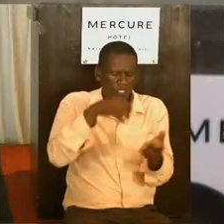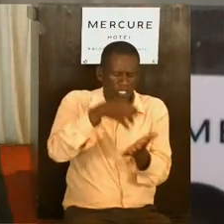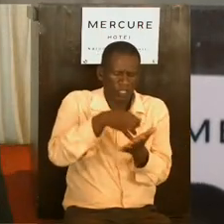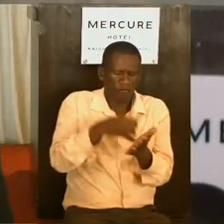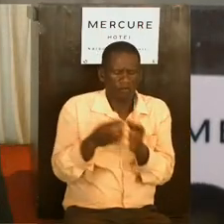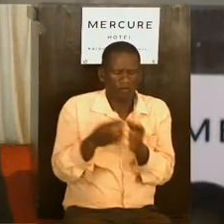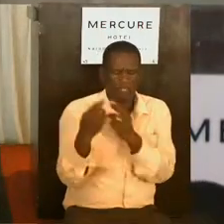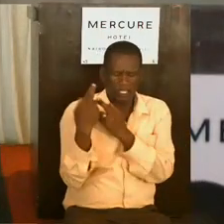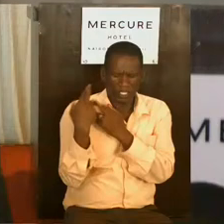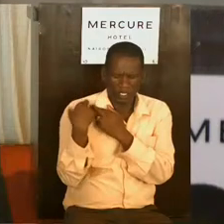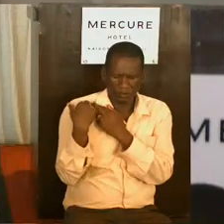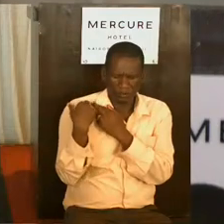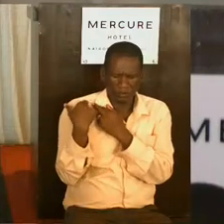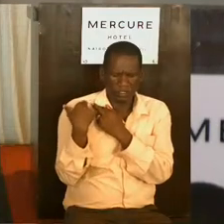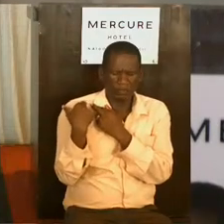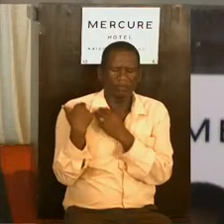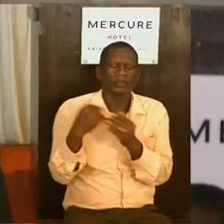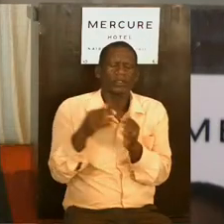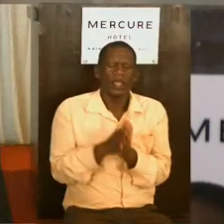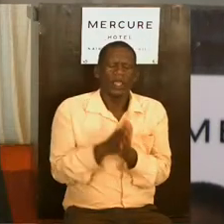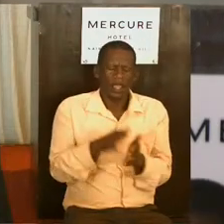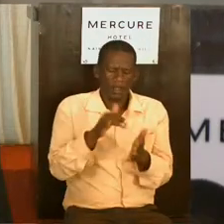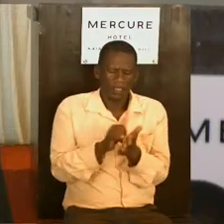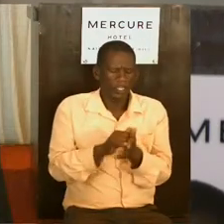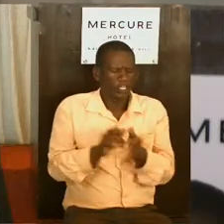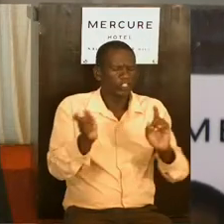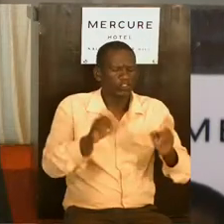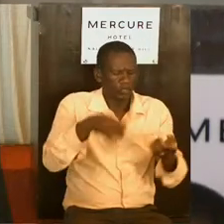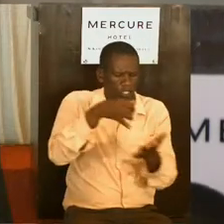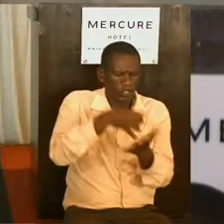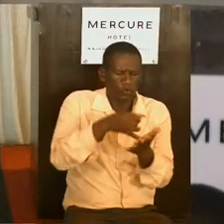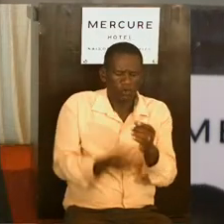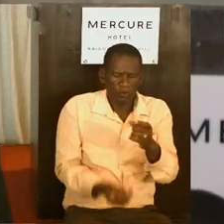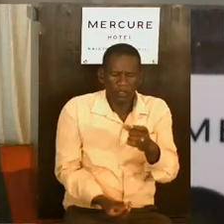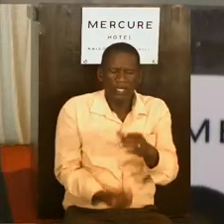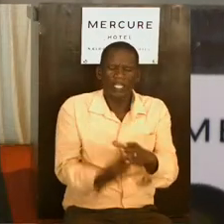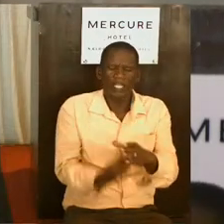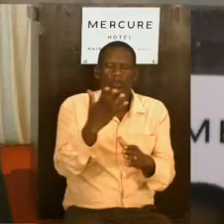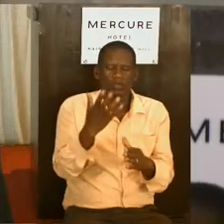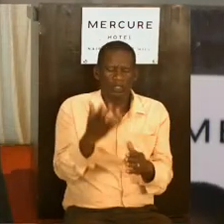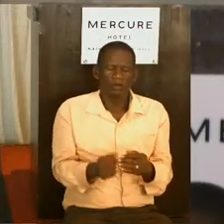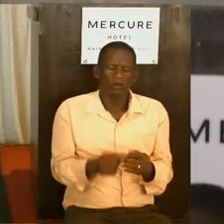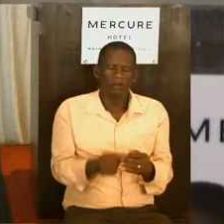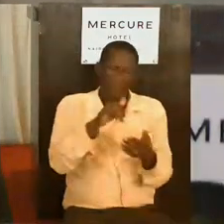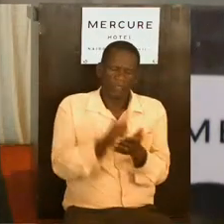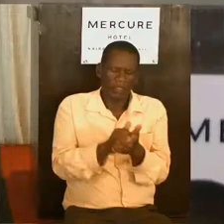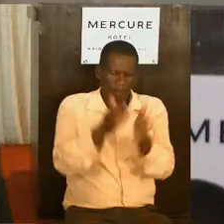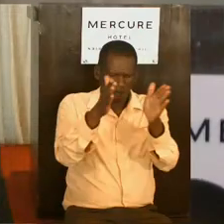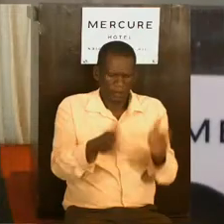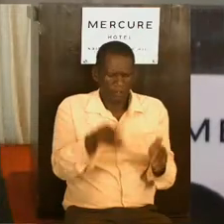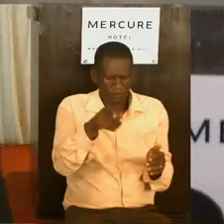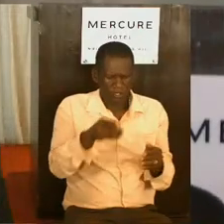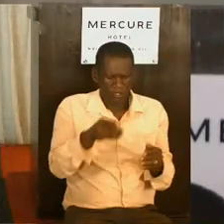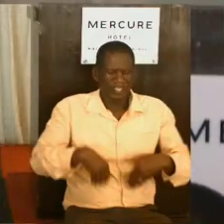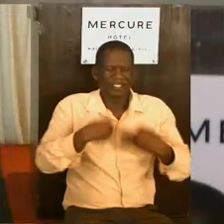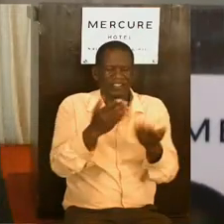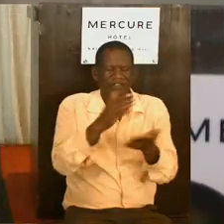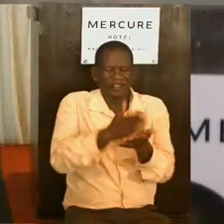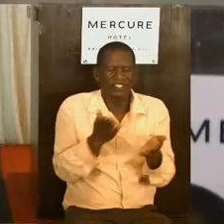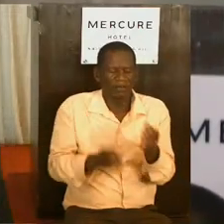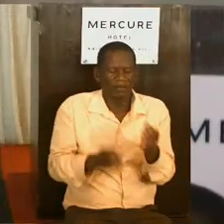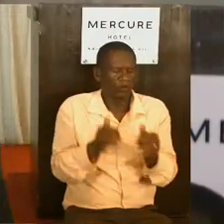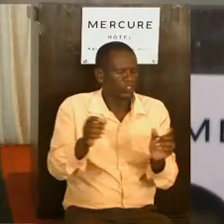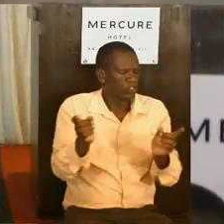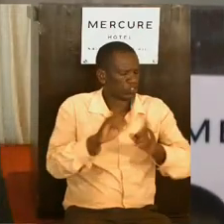responsibility and that is devoid of productivity that person is delivering something